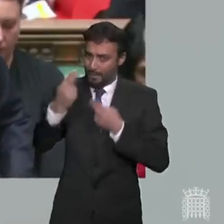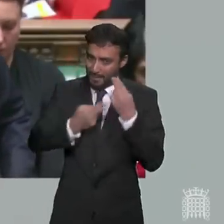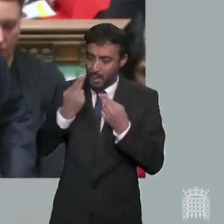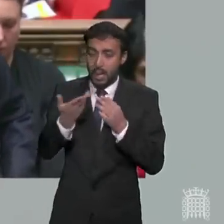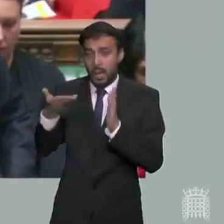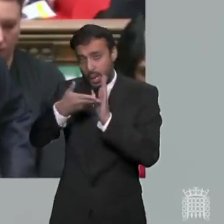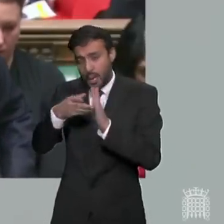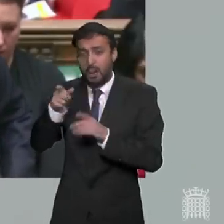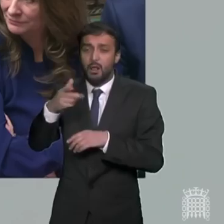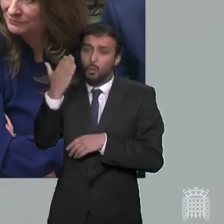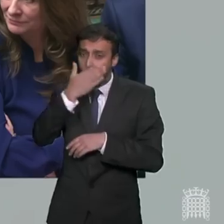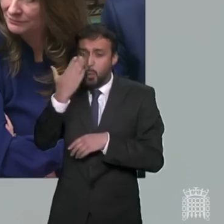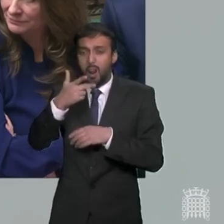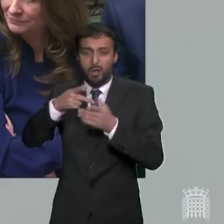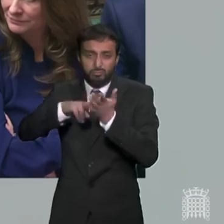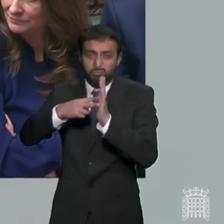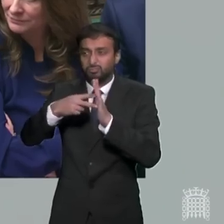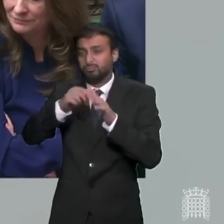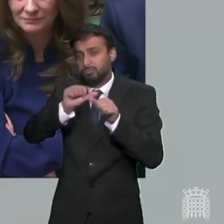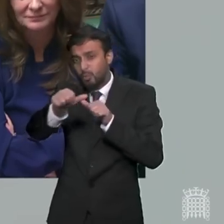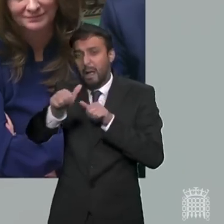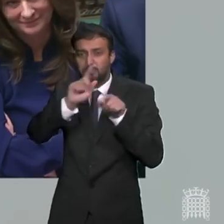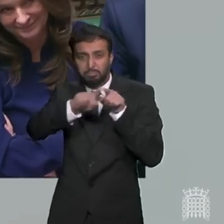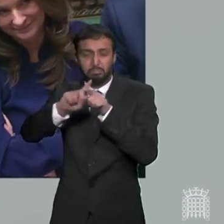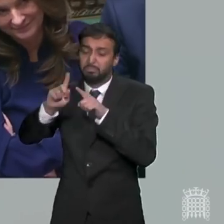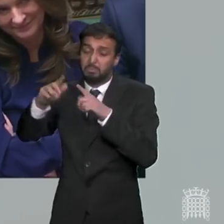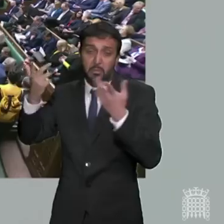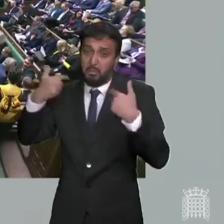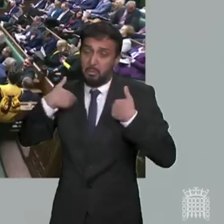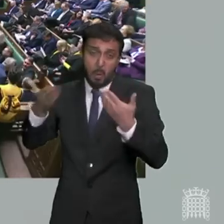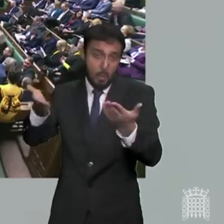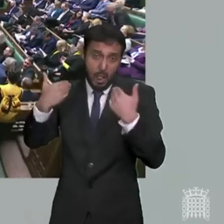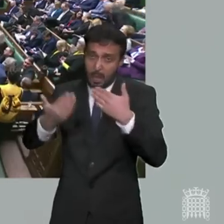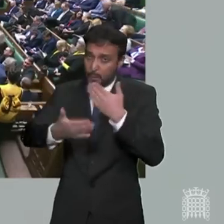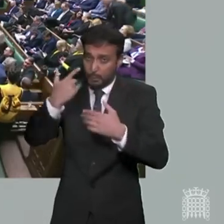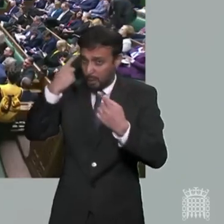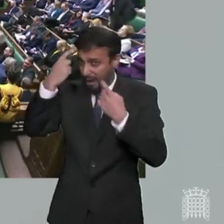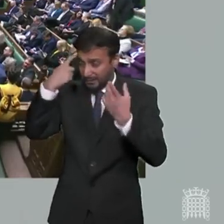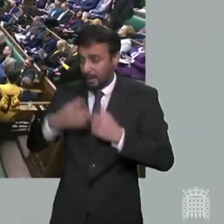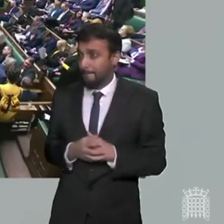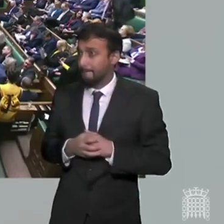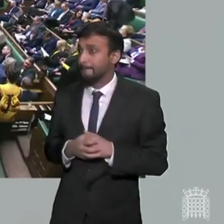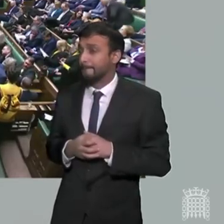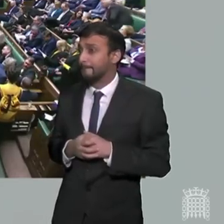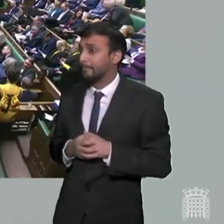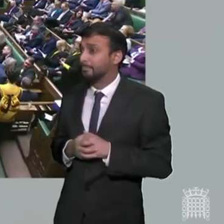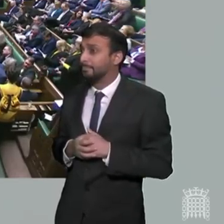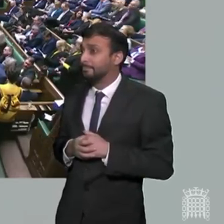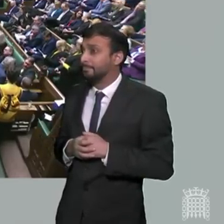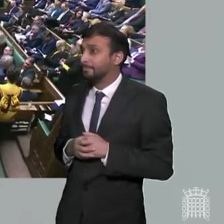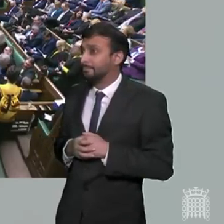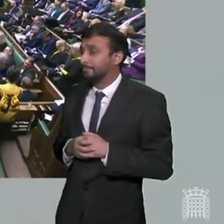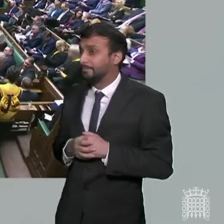in more ideas where we can go further. I look forward to hearing from him. Davis. Thank you, Mr. Speaker. Whether on defence with AUKUS, trade